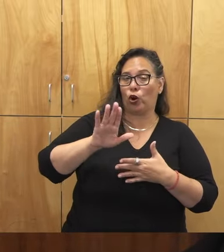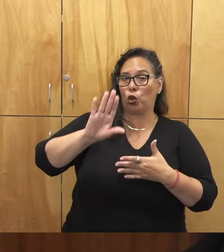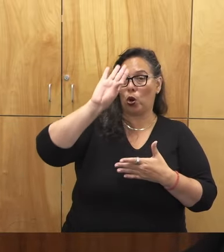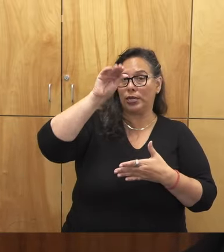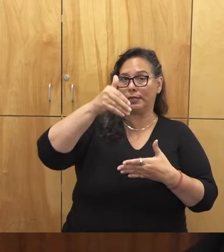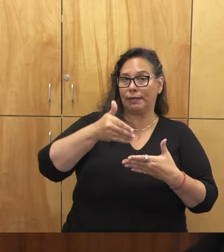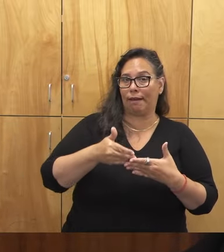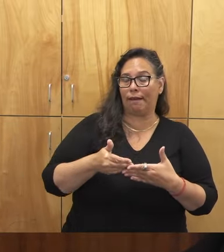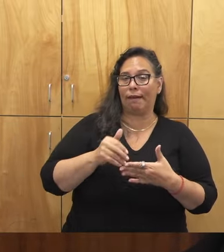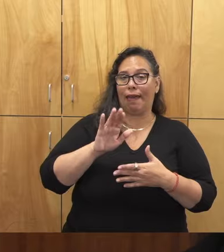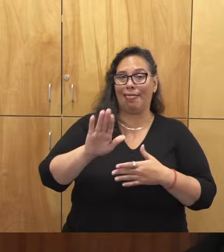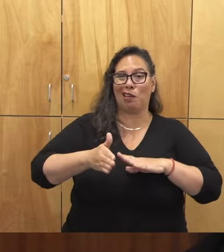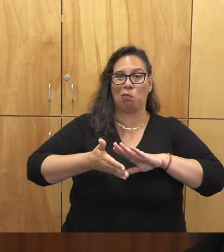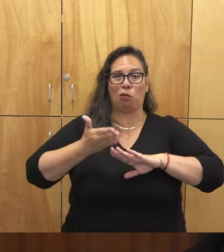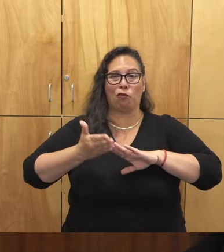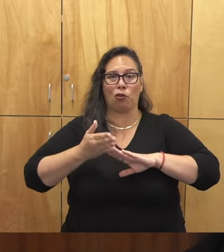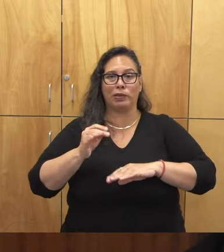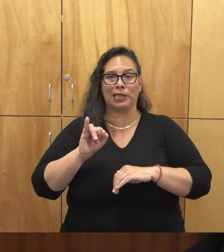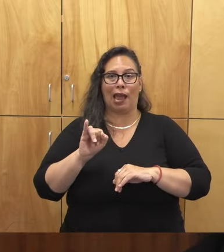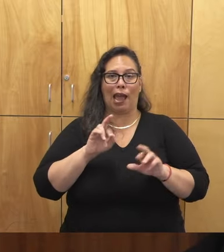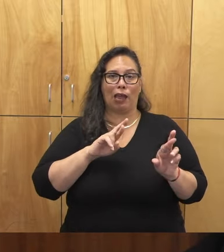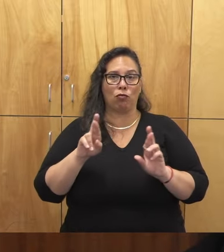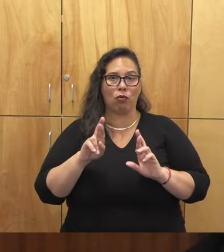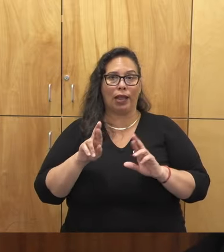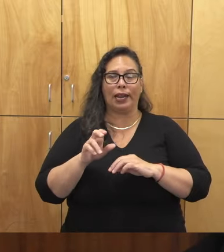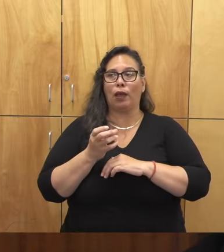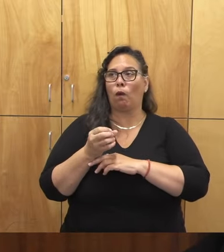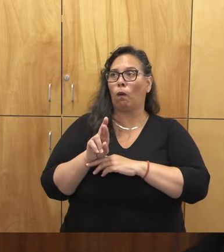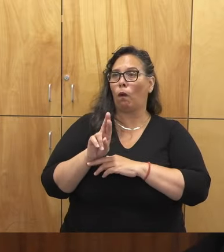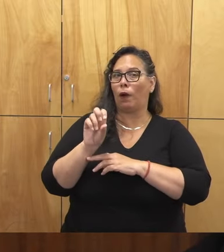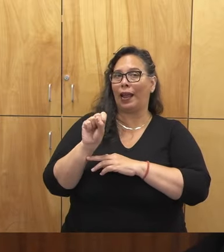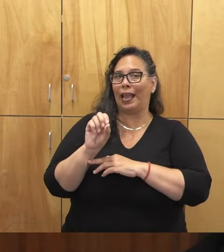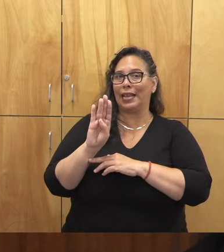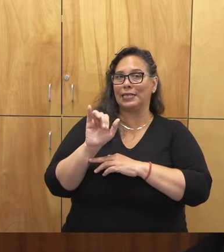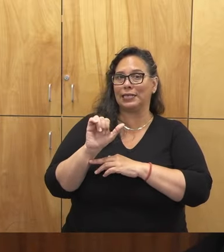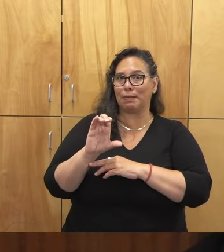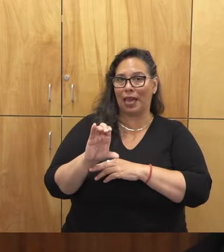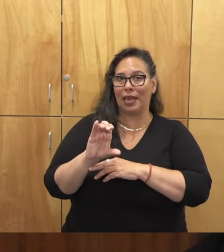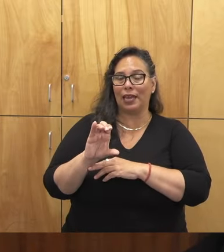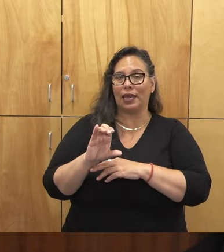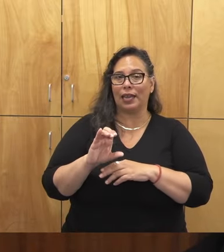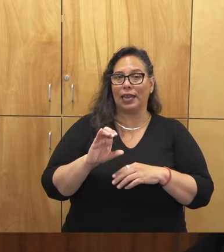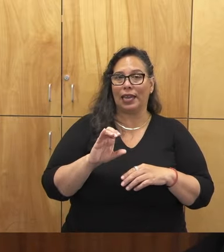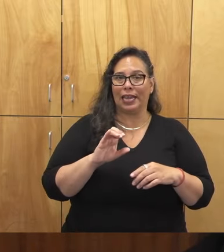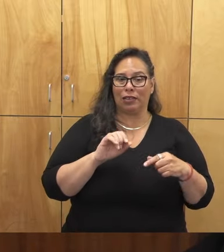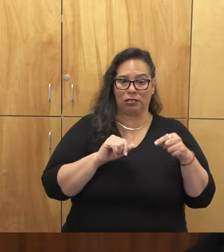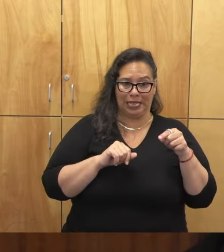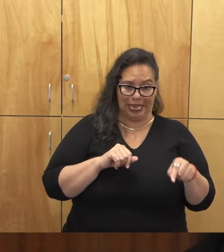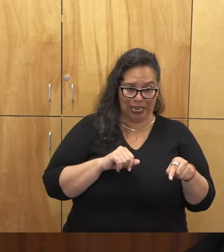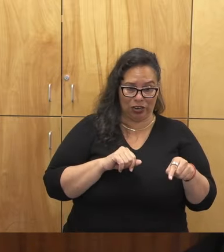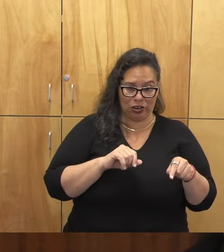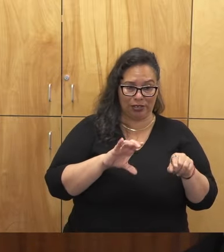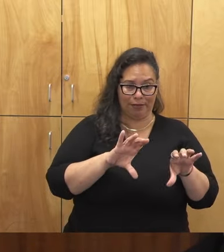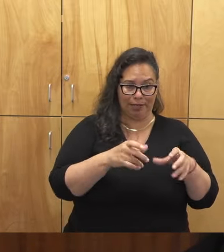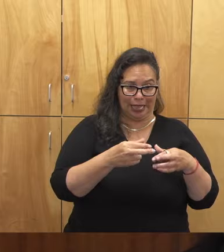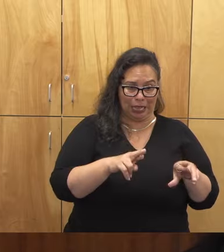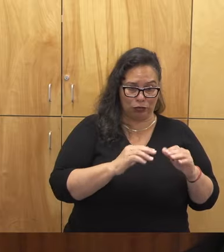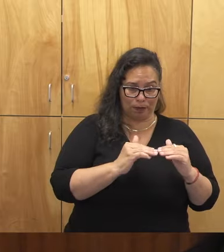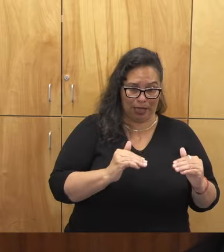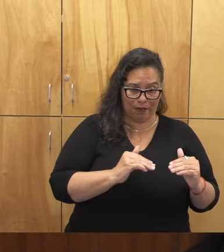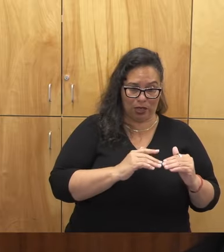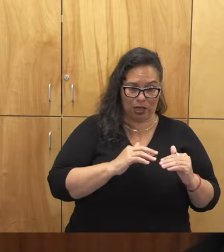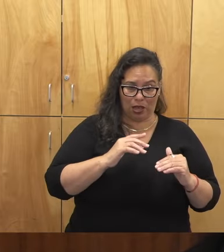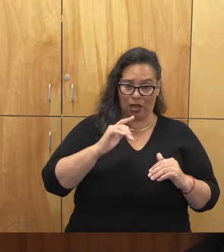their performance in iReady or on the SBAC are literally trickling all the way up to the board, and we're having